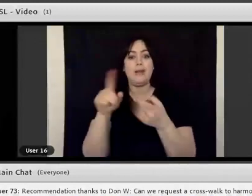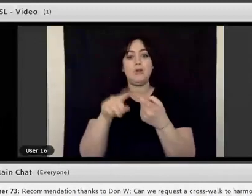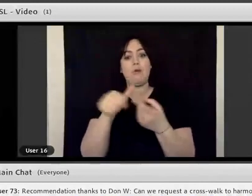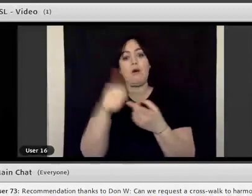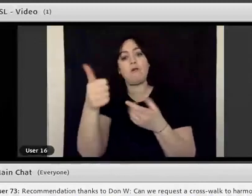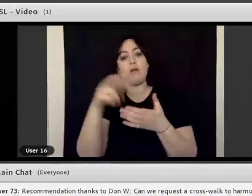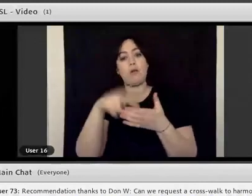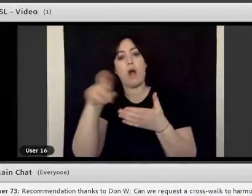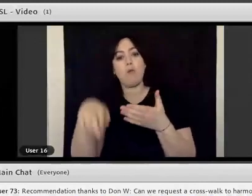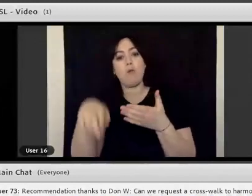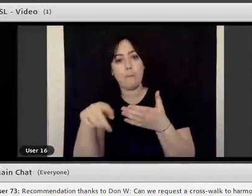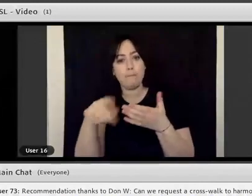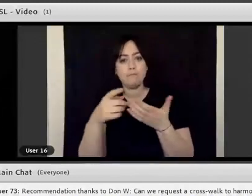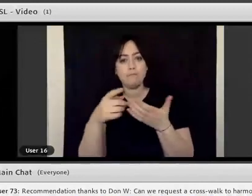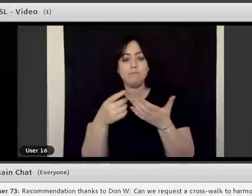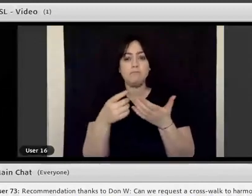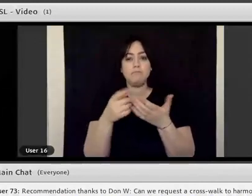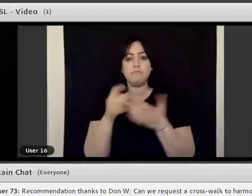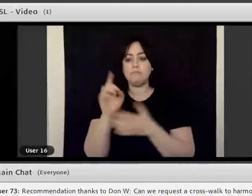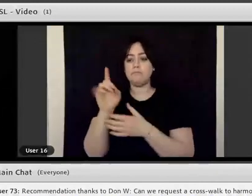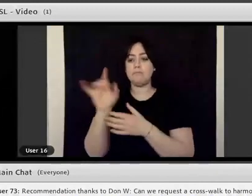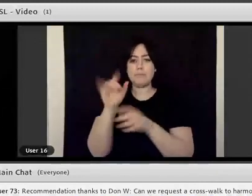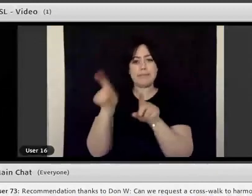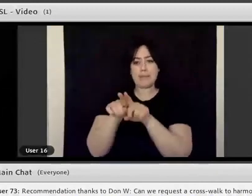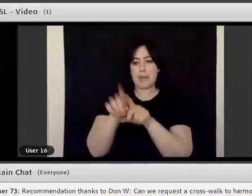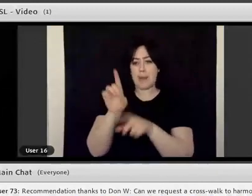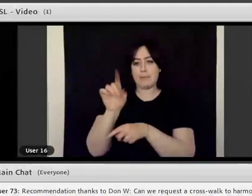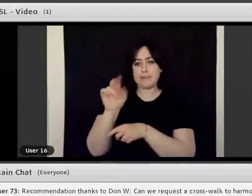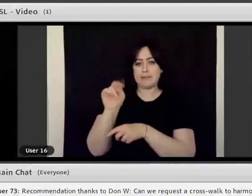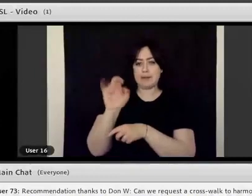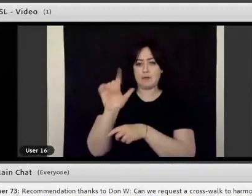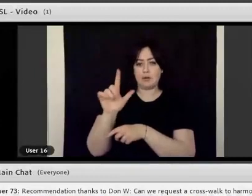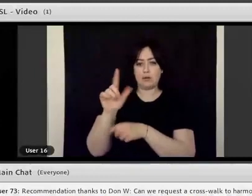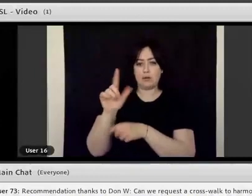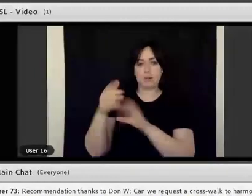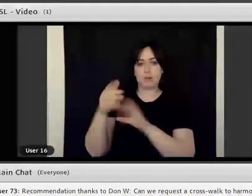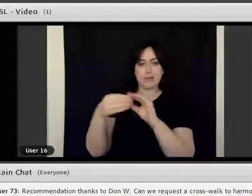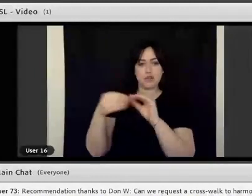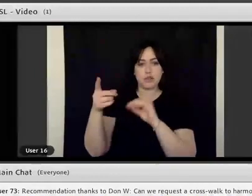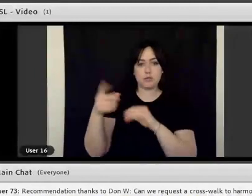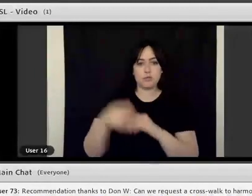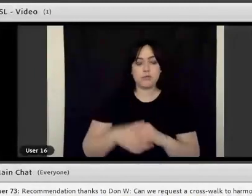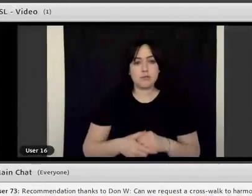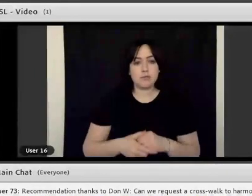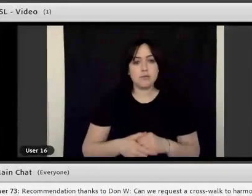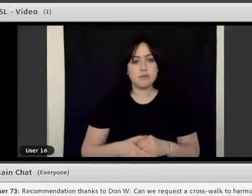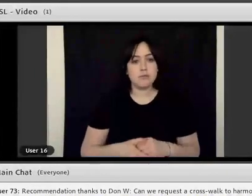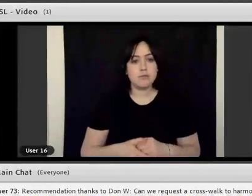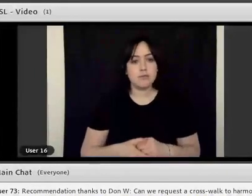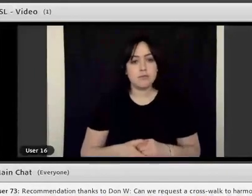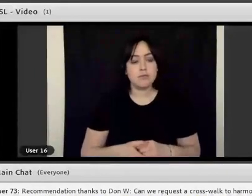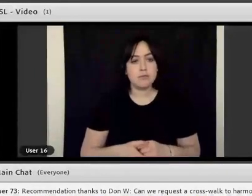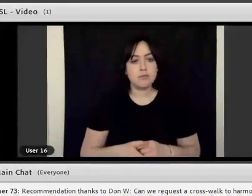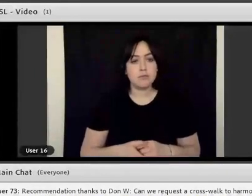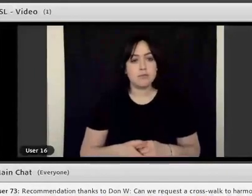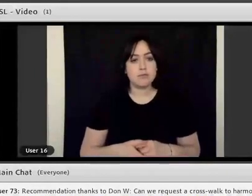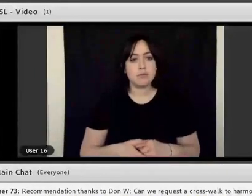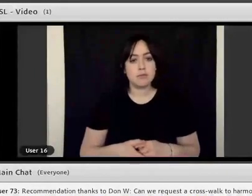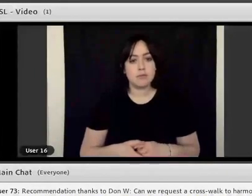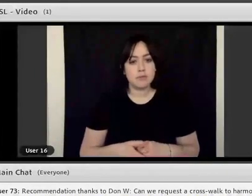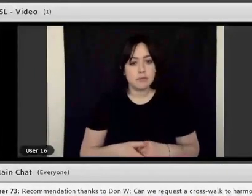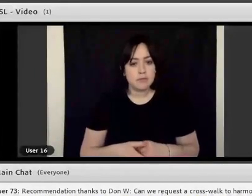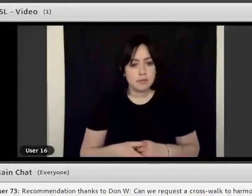just by Daniel recently, that if